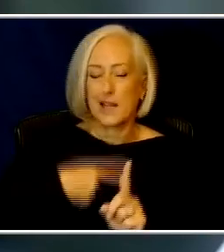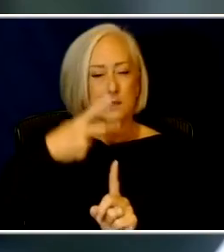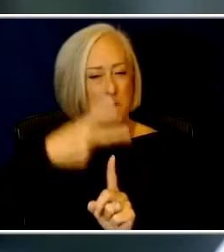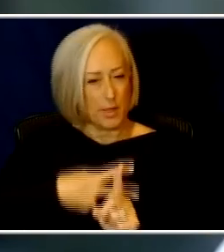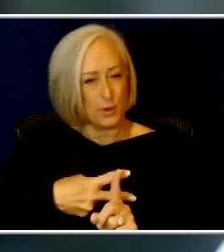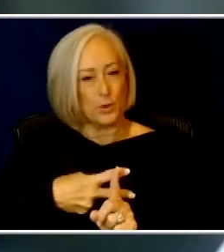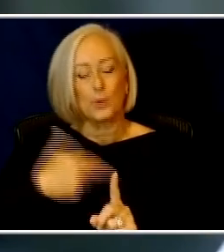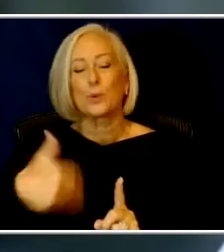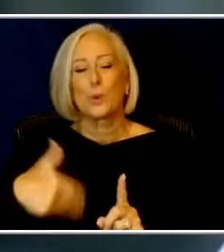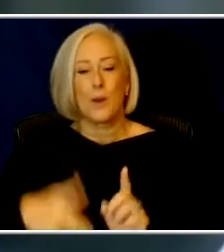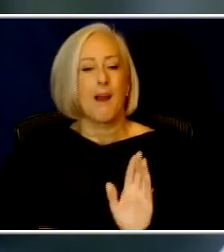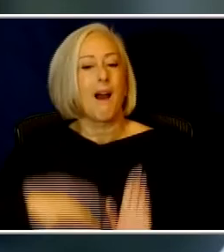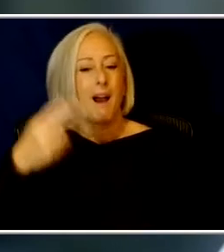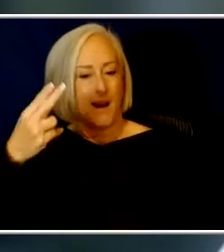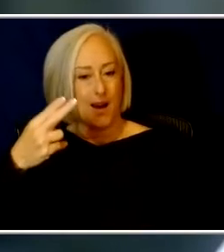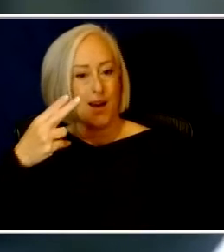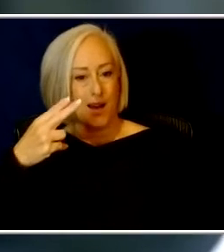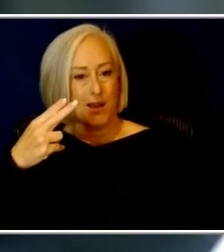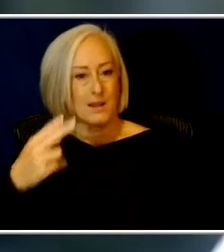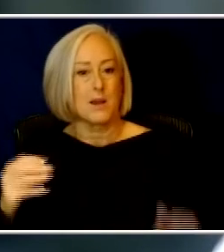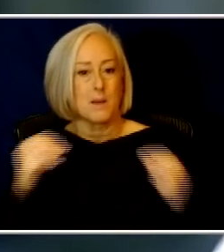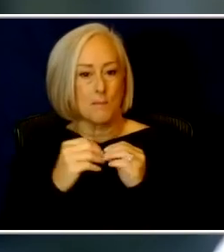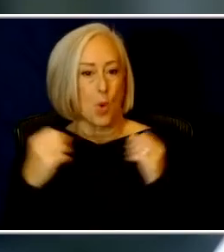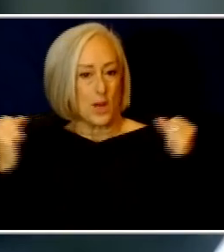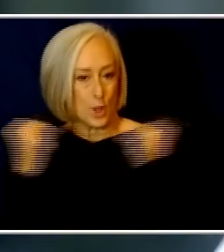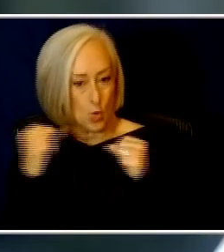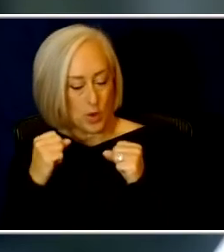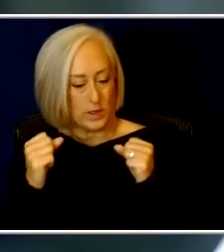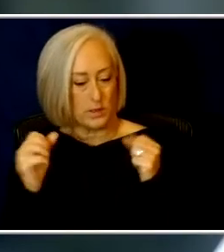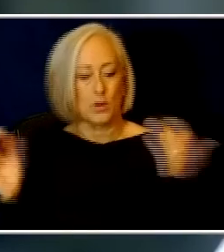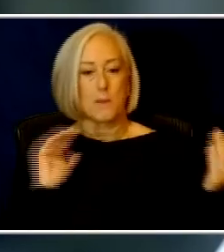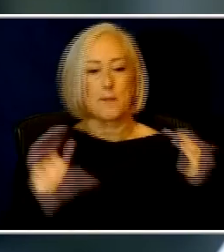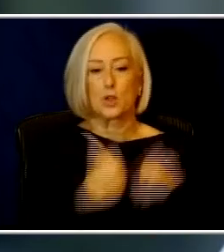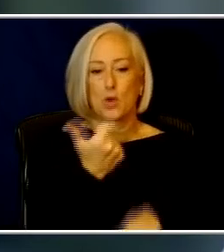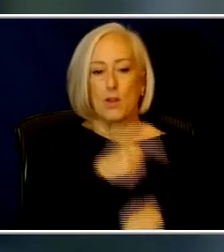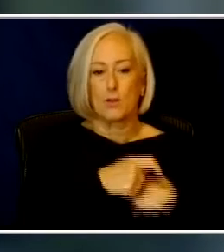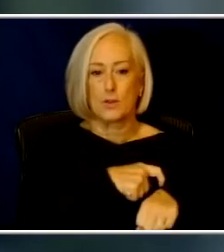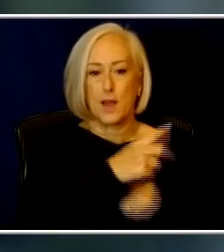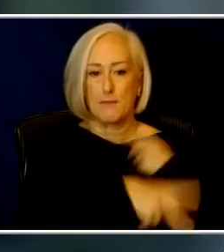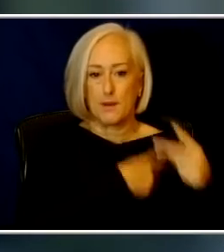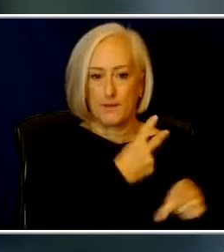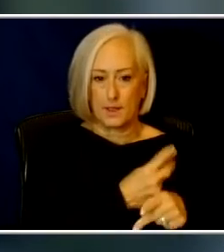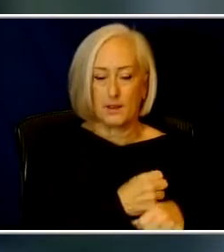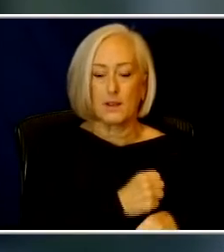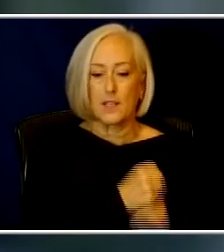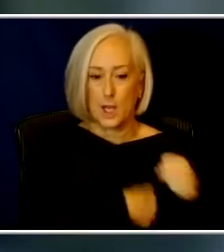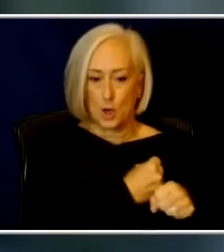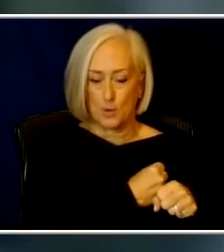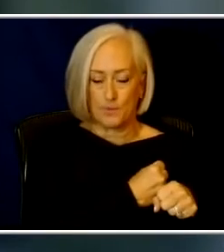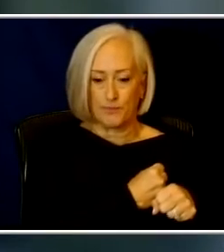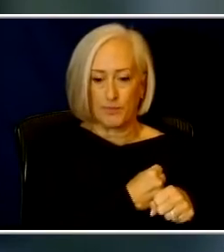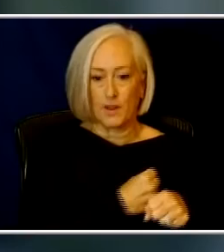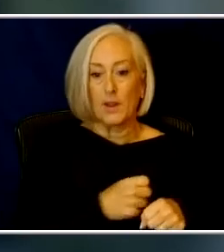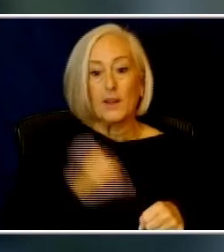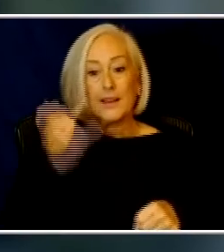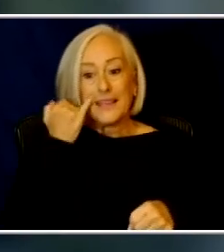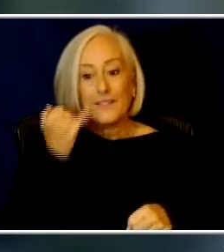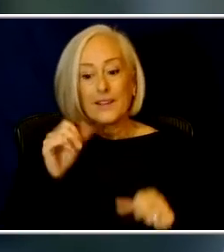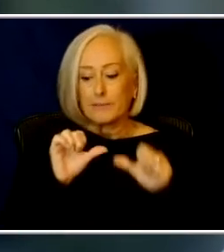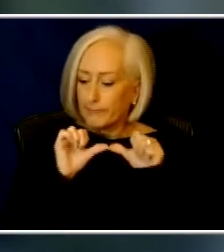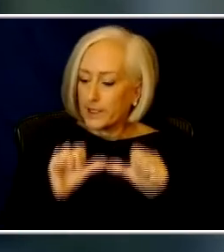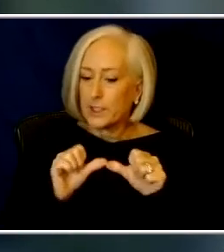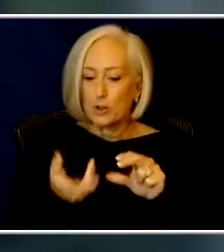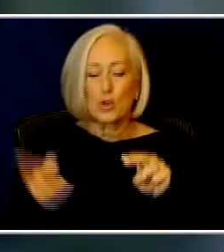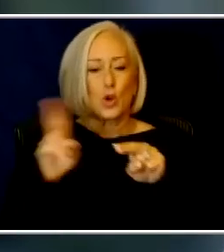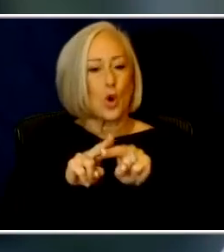and more like we have in the winter. And if it proportionally goes up like it does every winter, then I think that it's going to